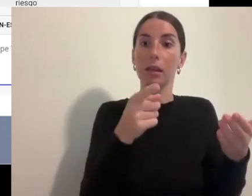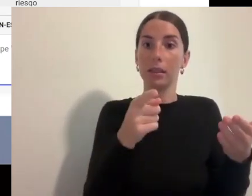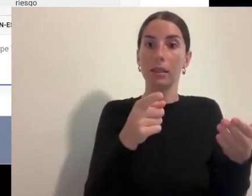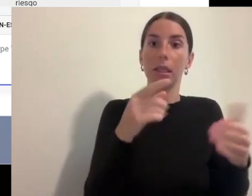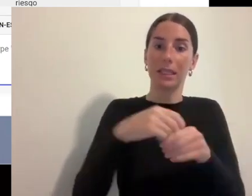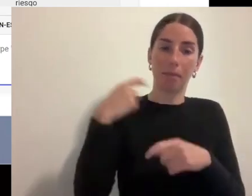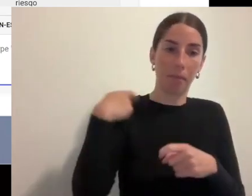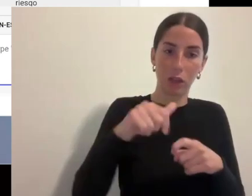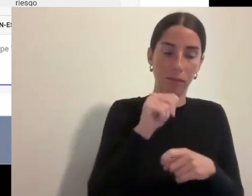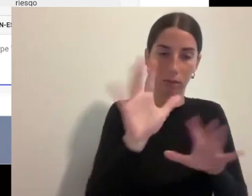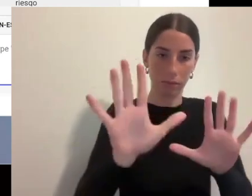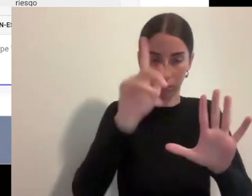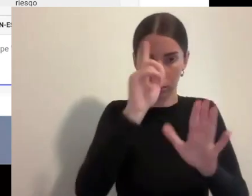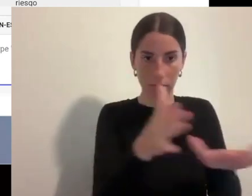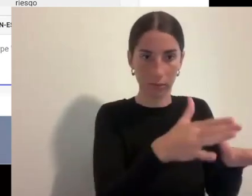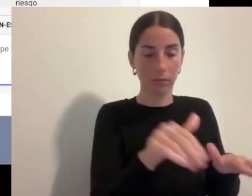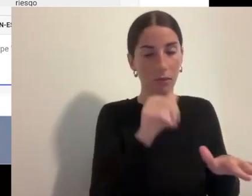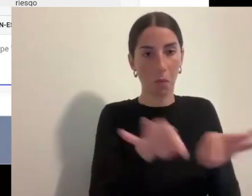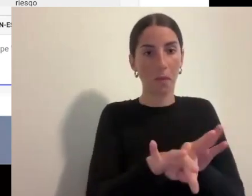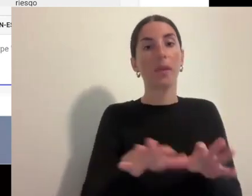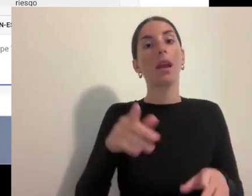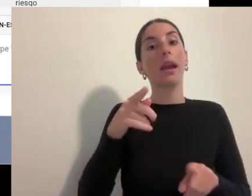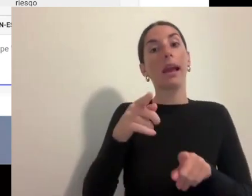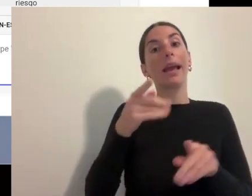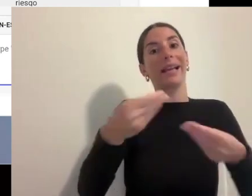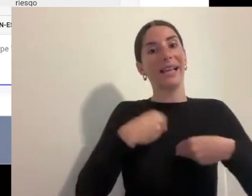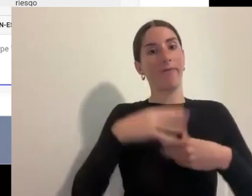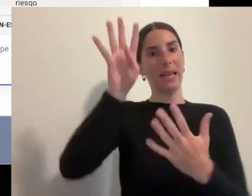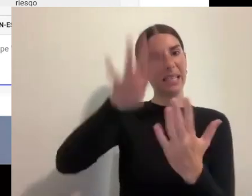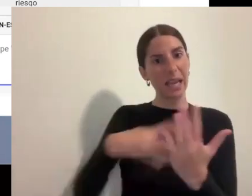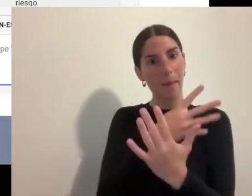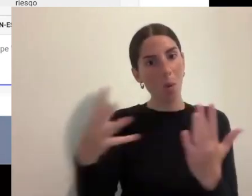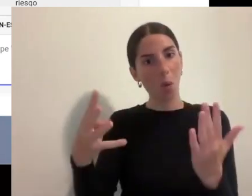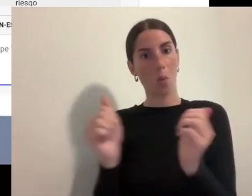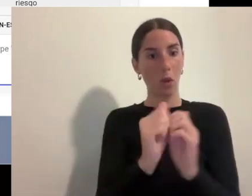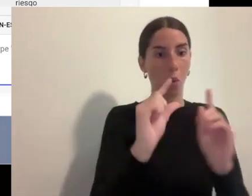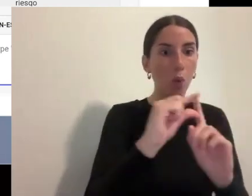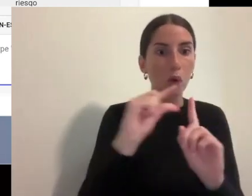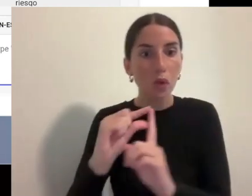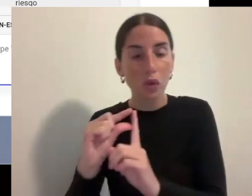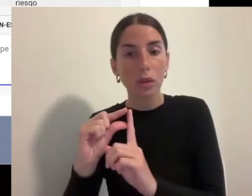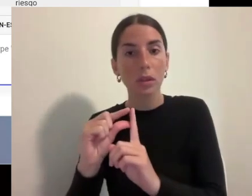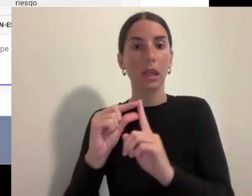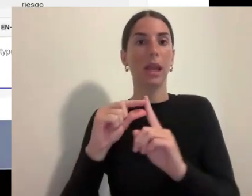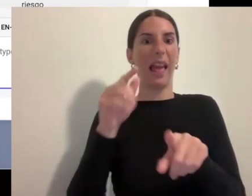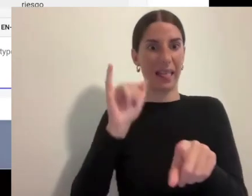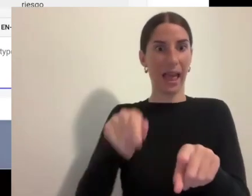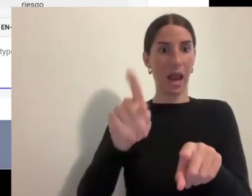that. I say, can you give me a table with the terms and this